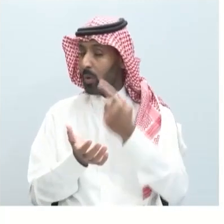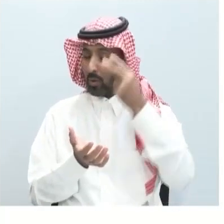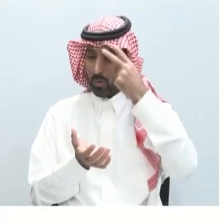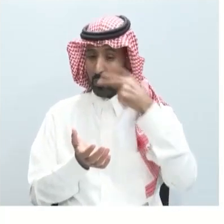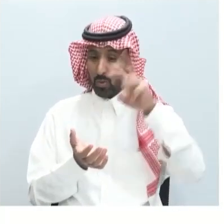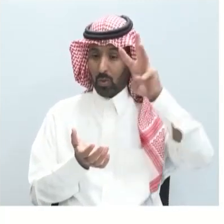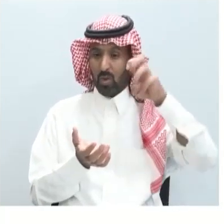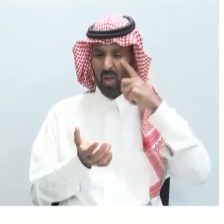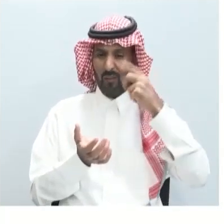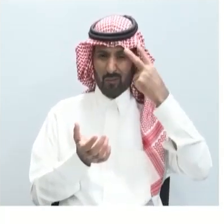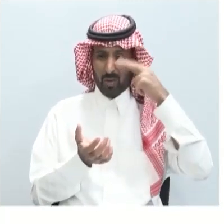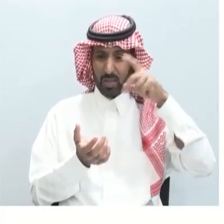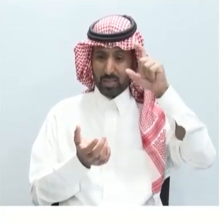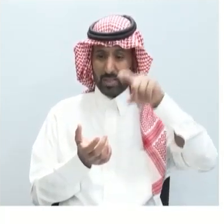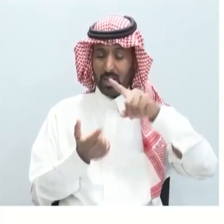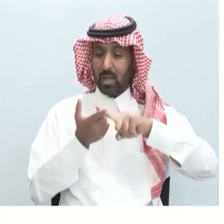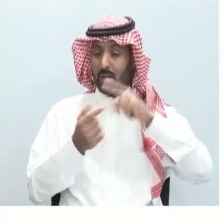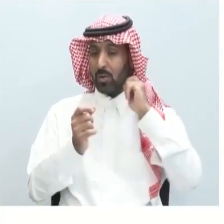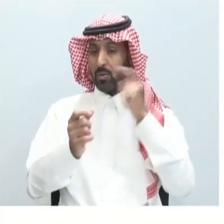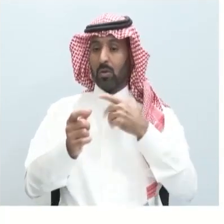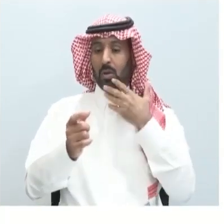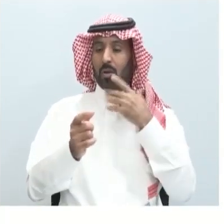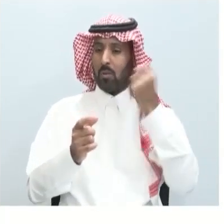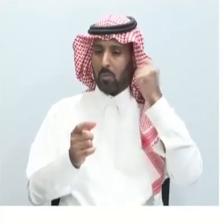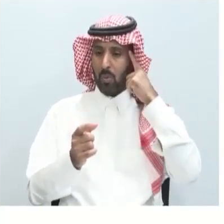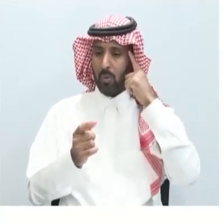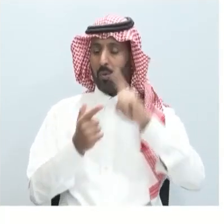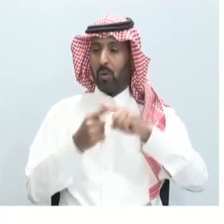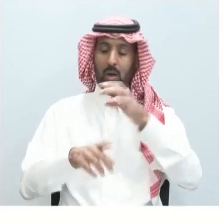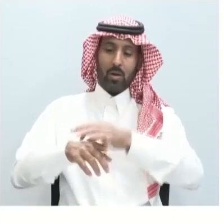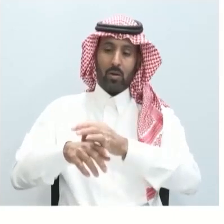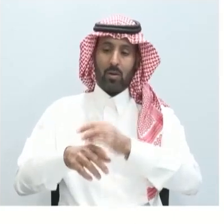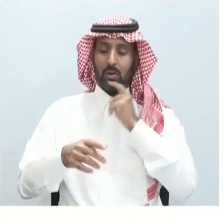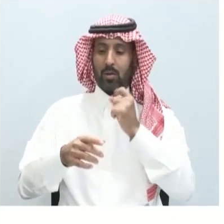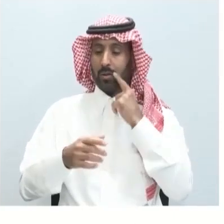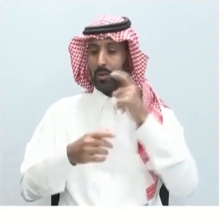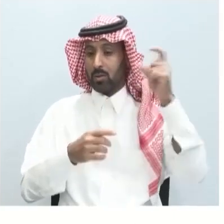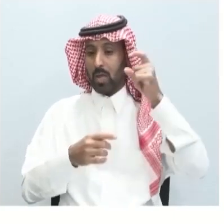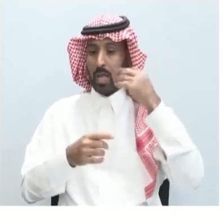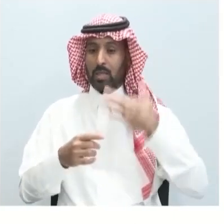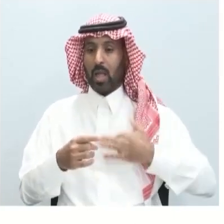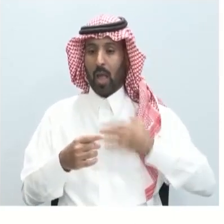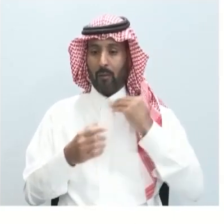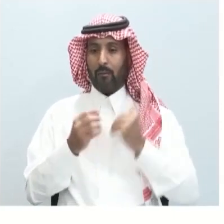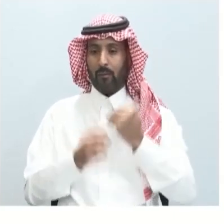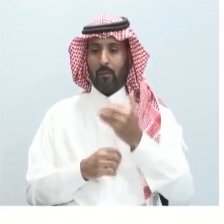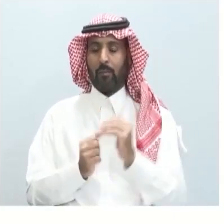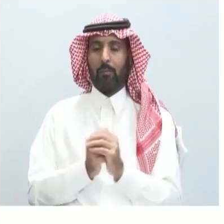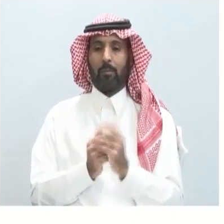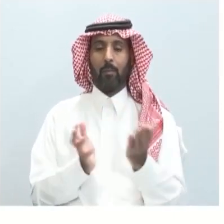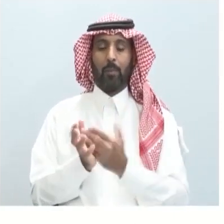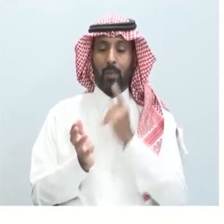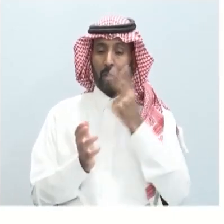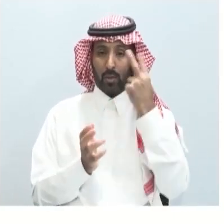Based on the ambition, determination, talents of its people and their Islamic values. So you can say